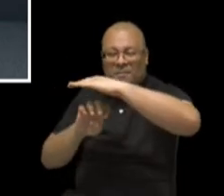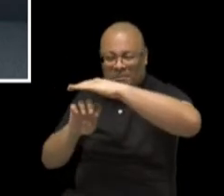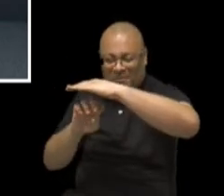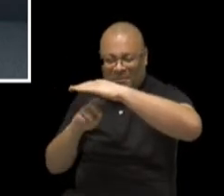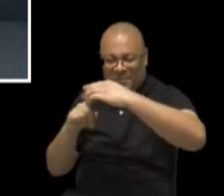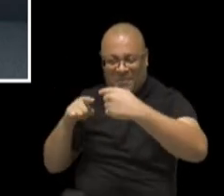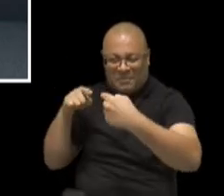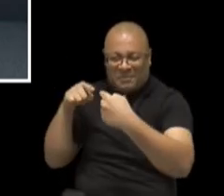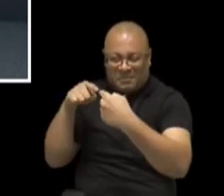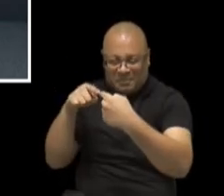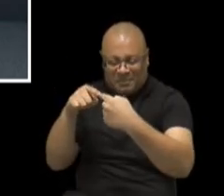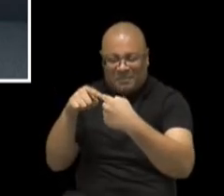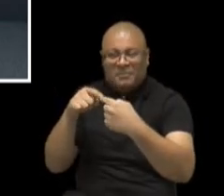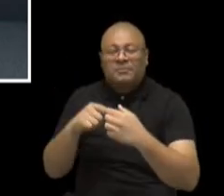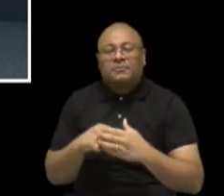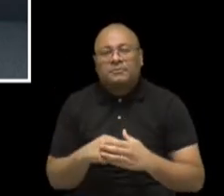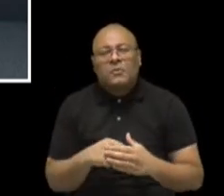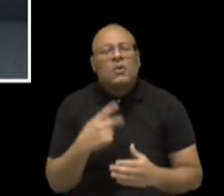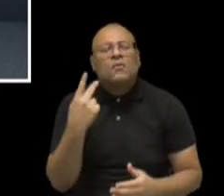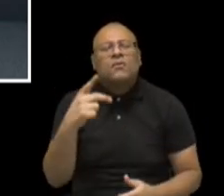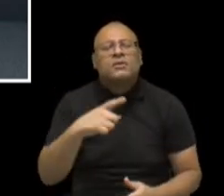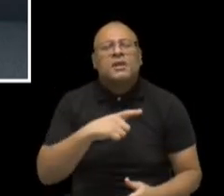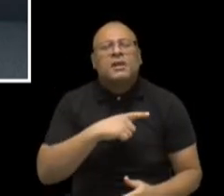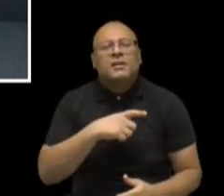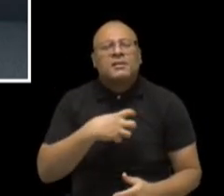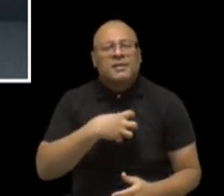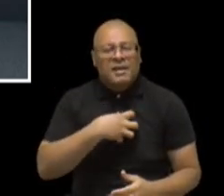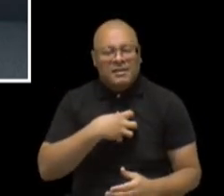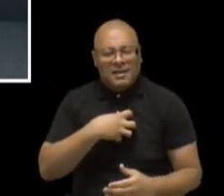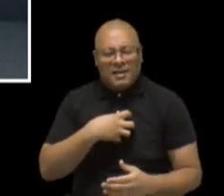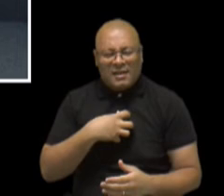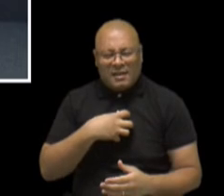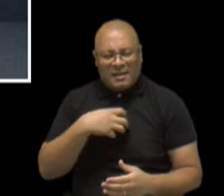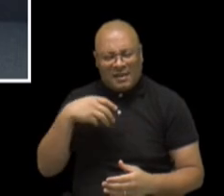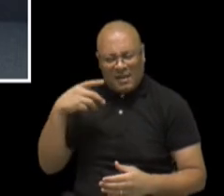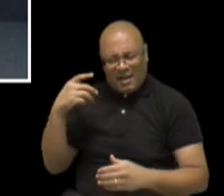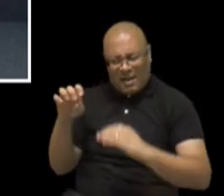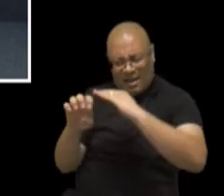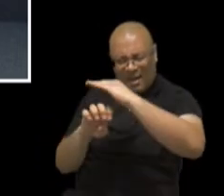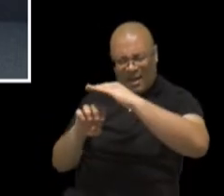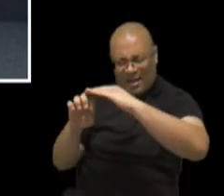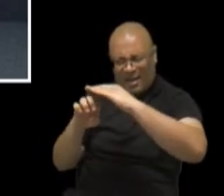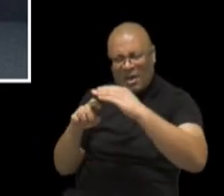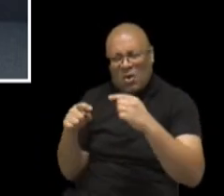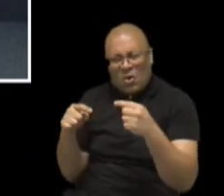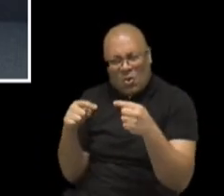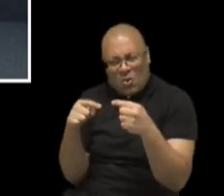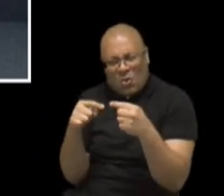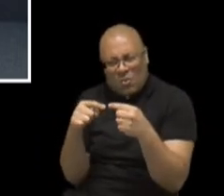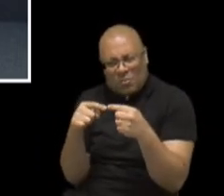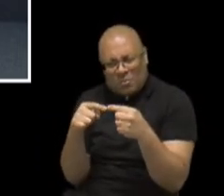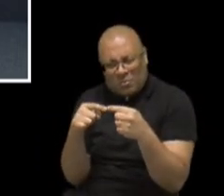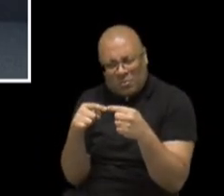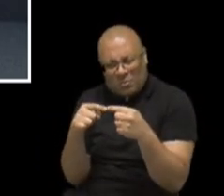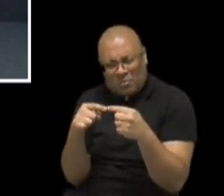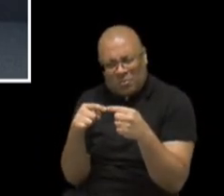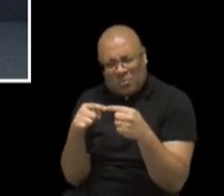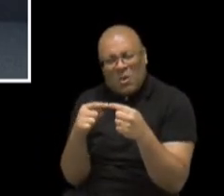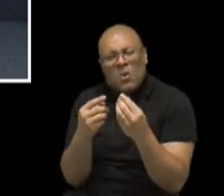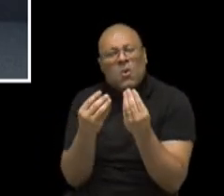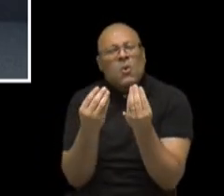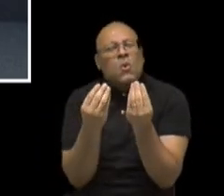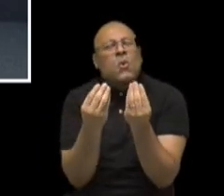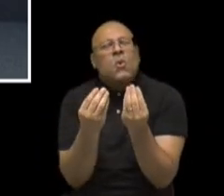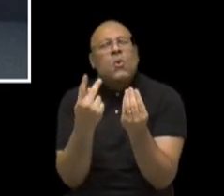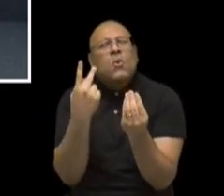M. You were saying that M Missoni is about like the B side of Missoni.